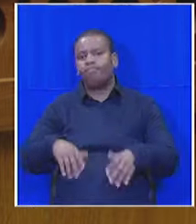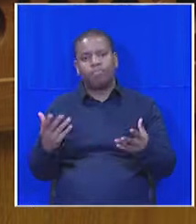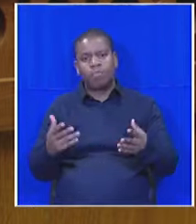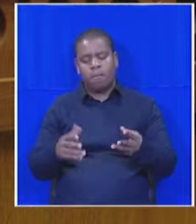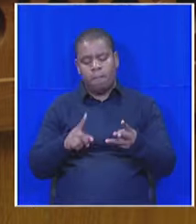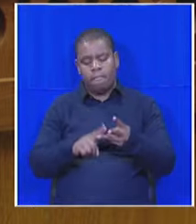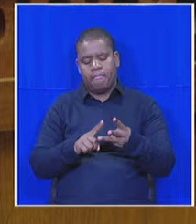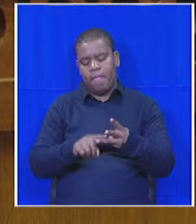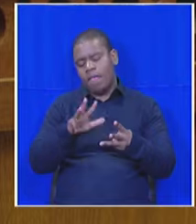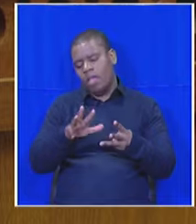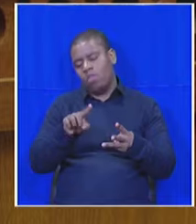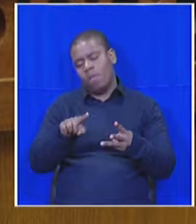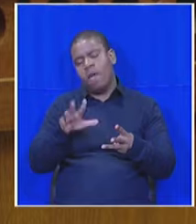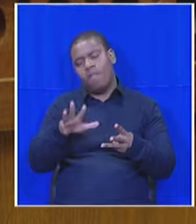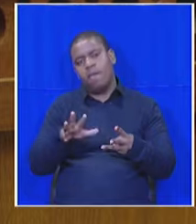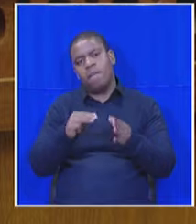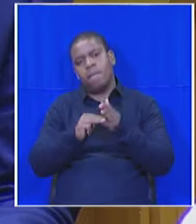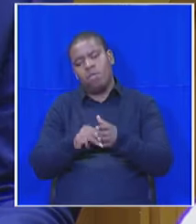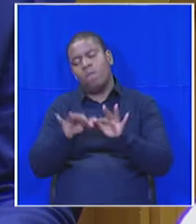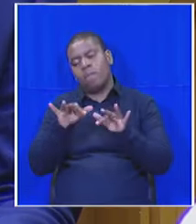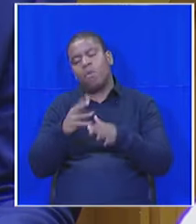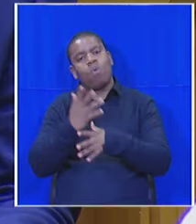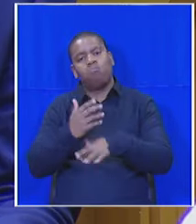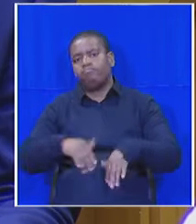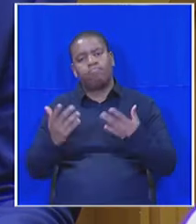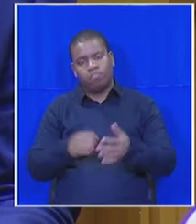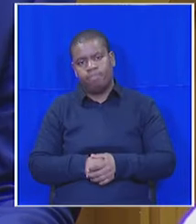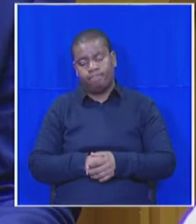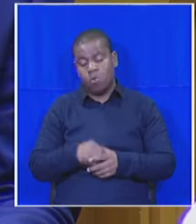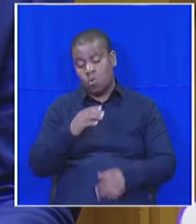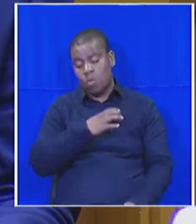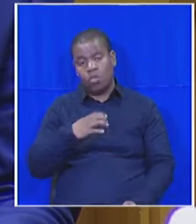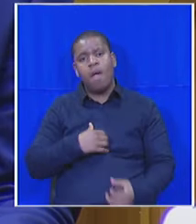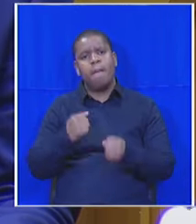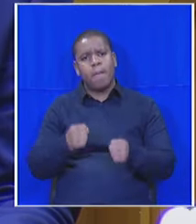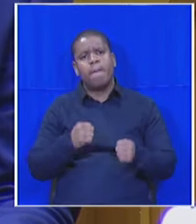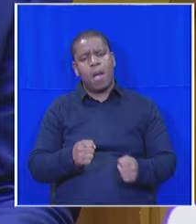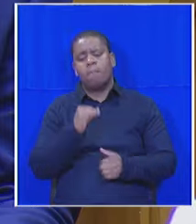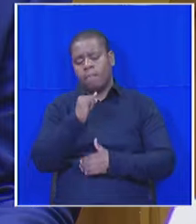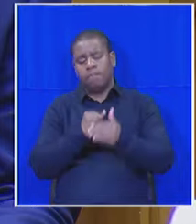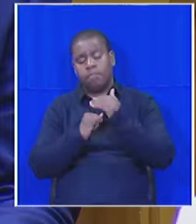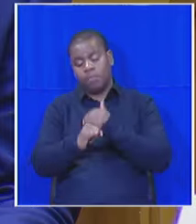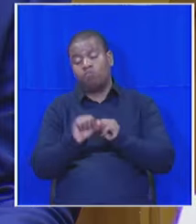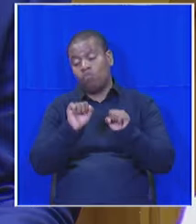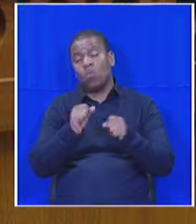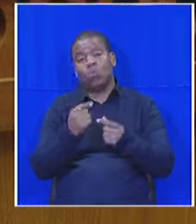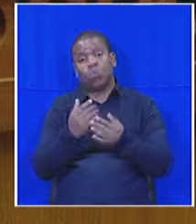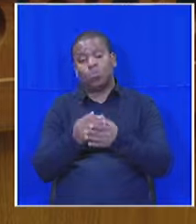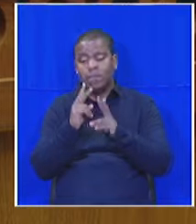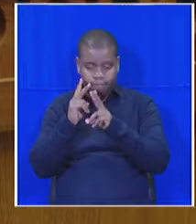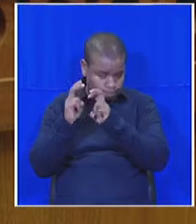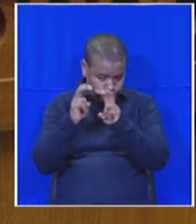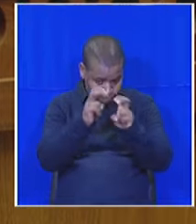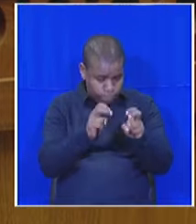8.9 million unemployed South Africans. The Commission is still independent. It still manages to do its investigations and report